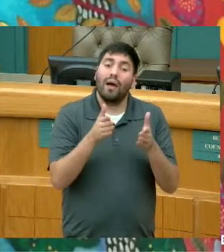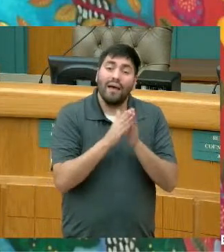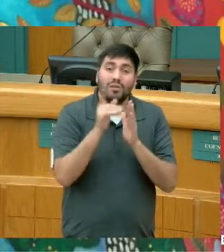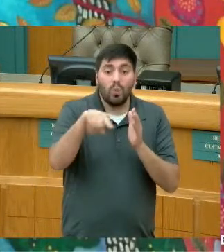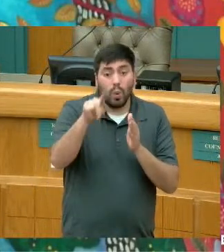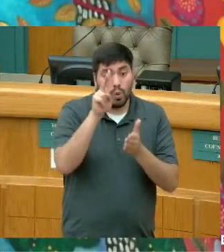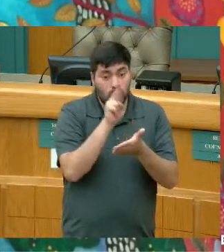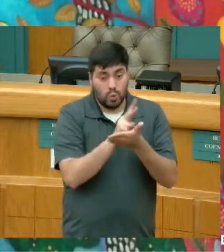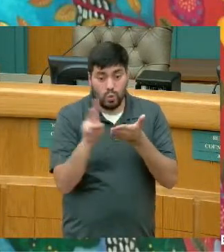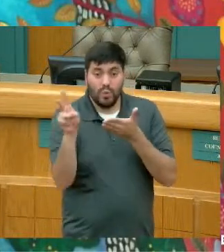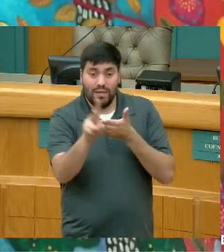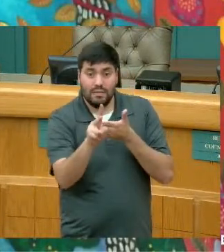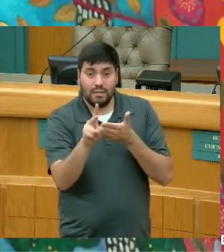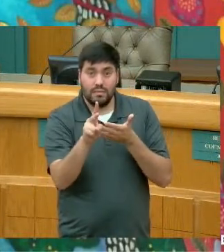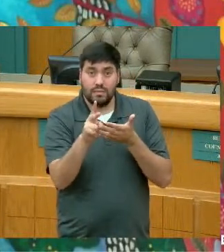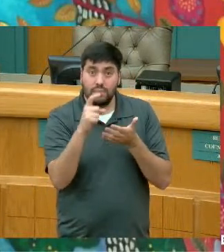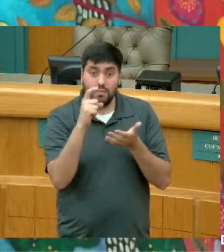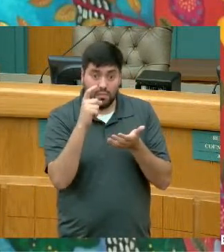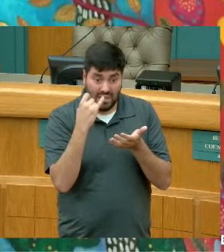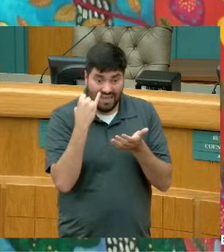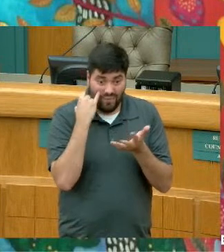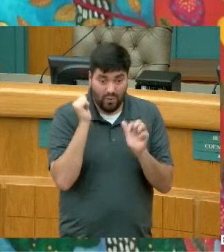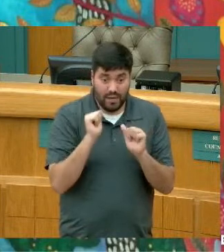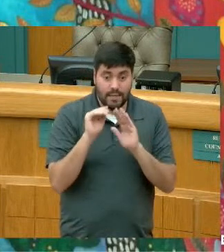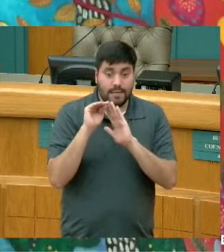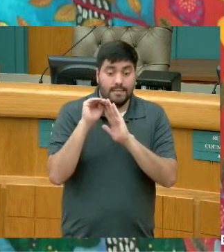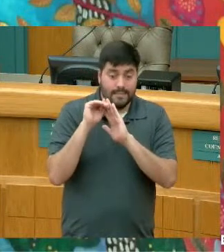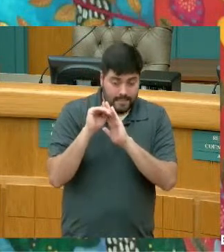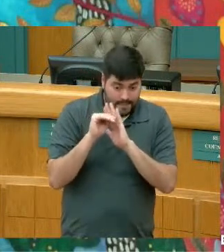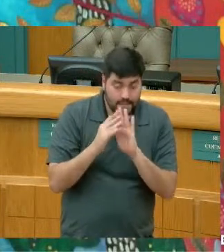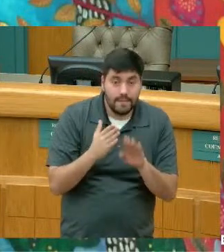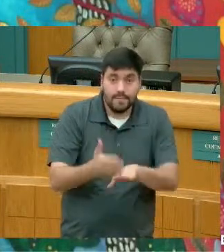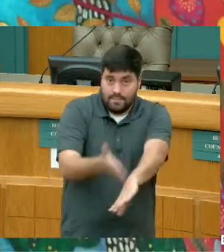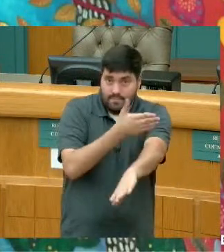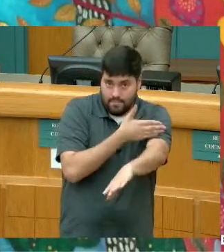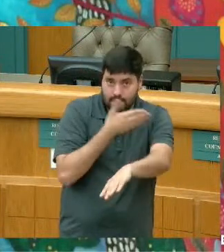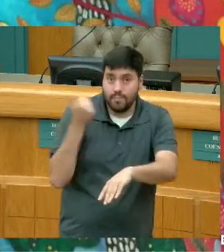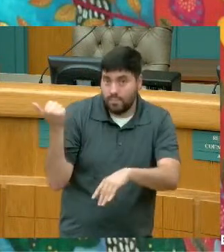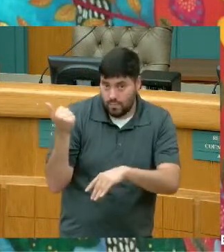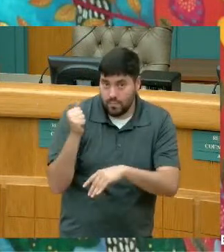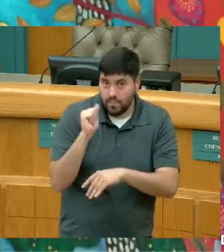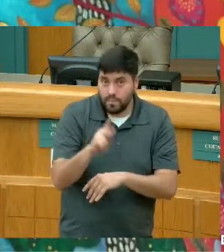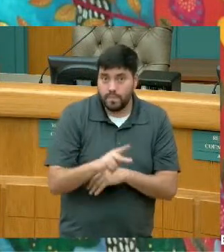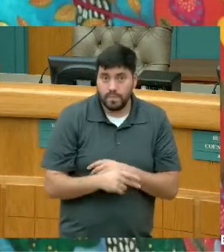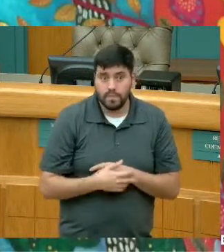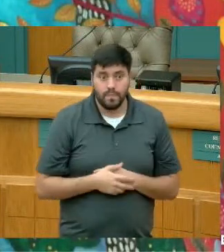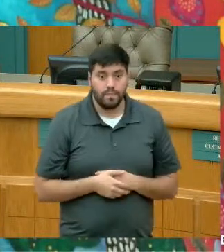point in 2 weeks to see if we can even do a little better.